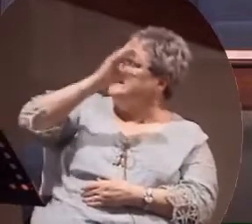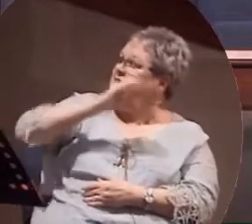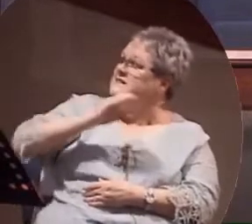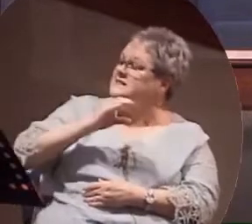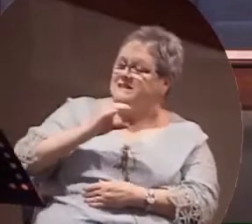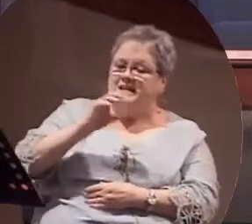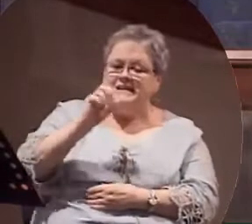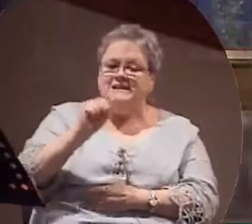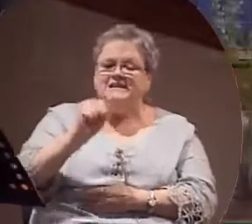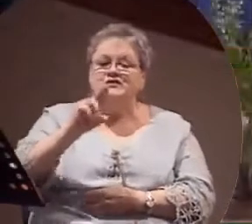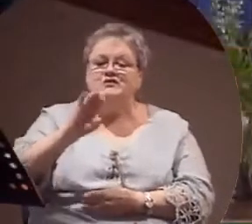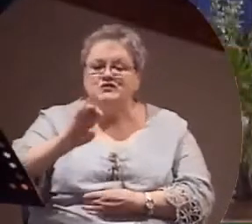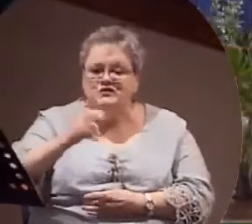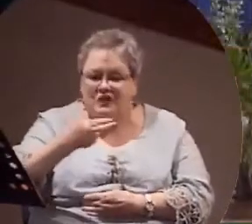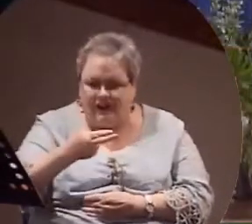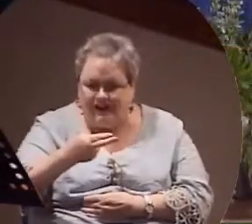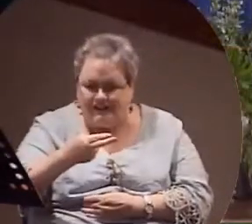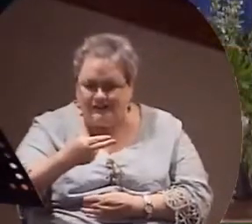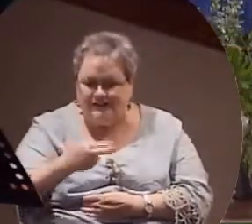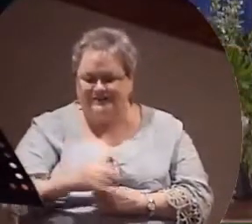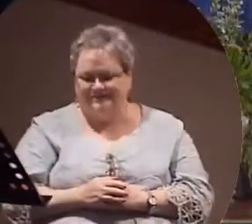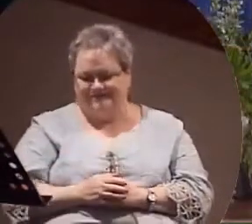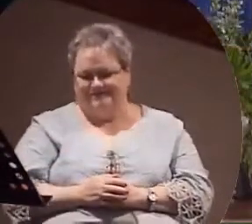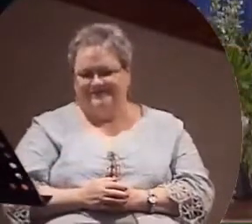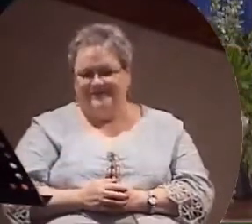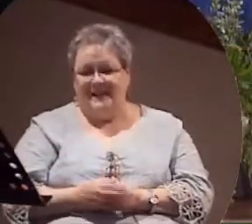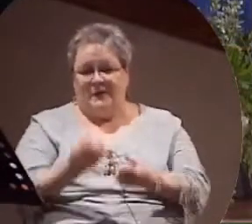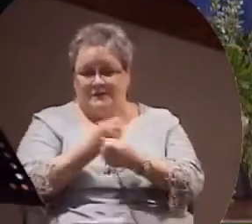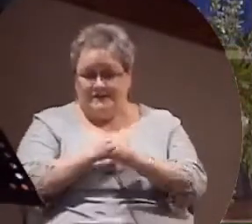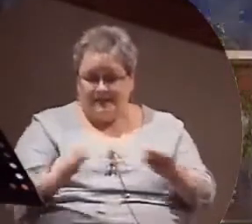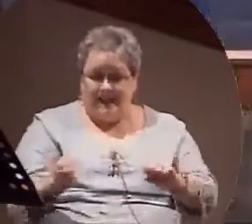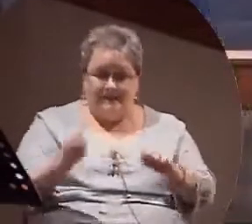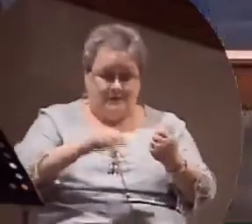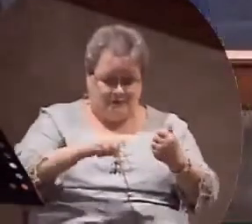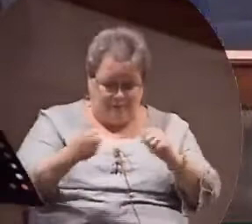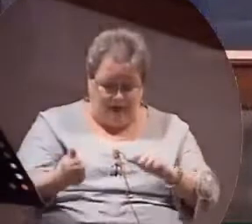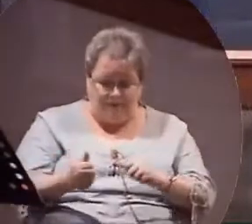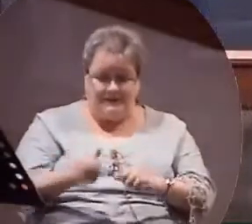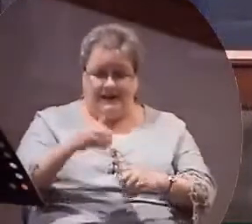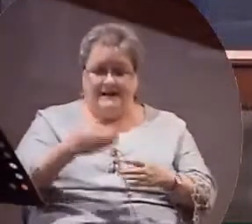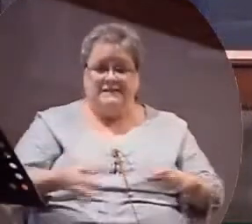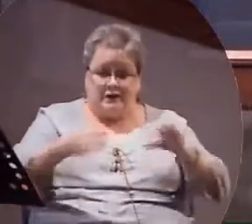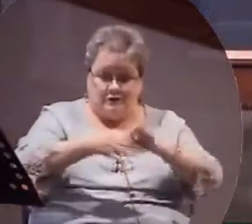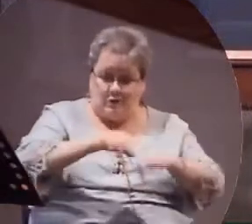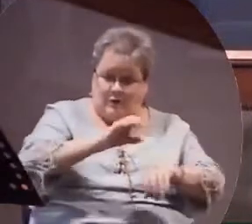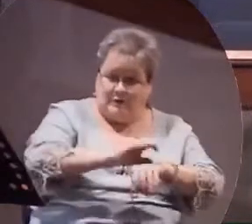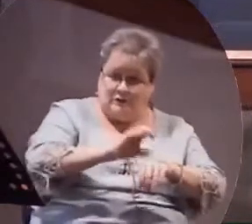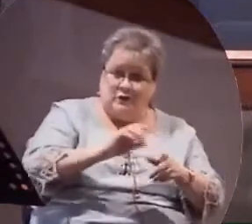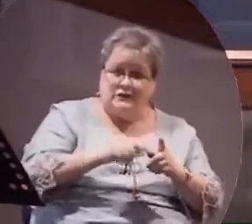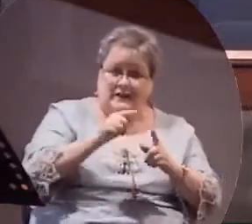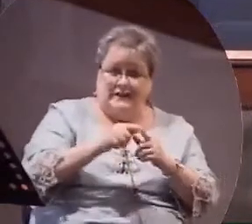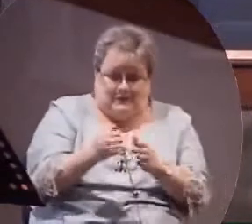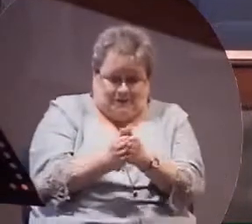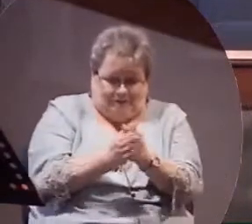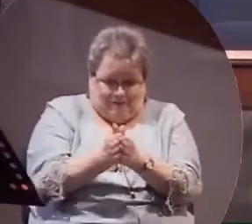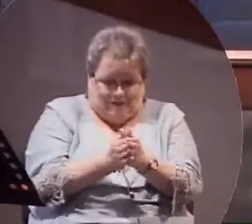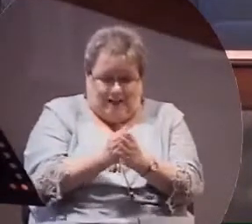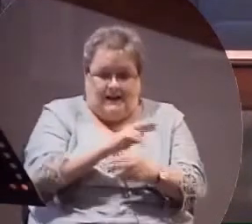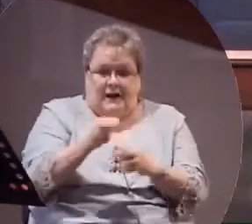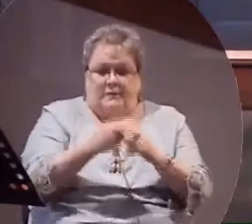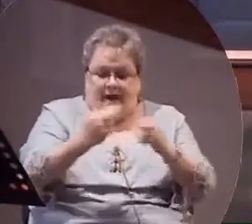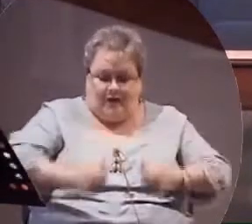Oh, brother Sutch, he got saved, he got baptized, he got in a good church, and then he got stirred up about living for